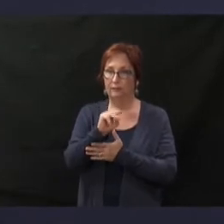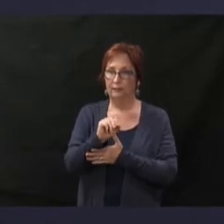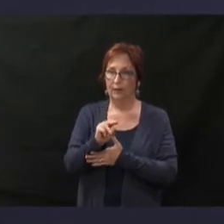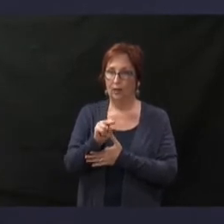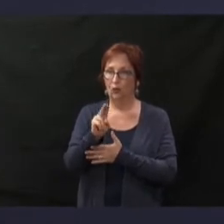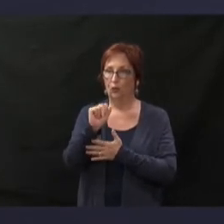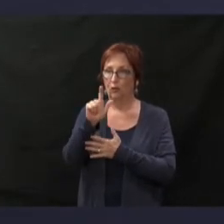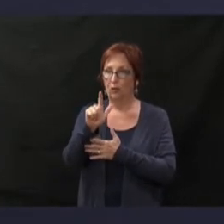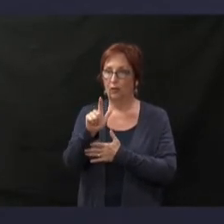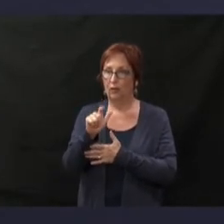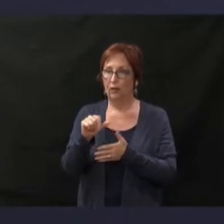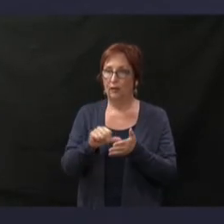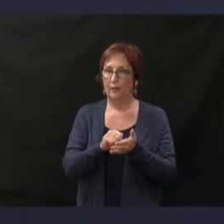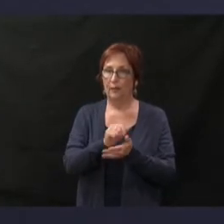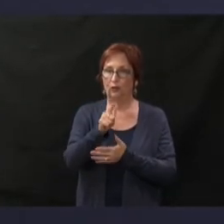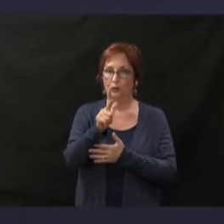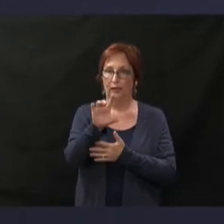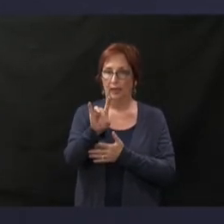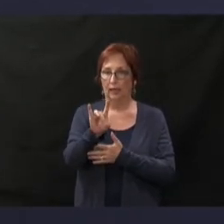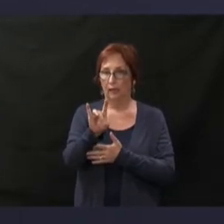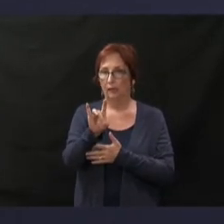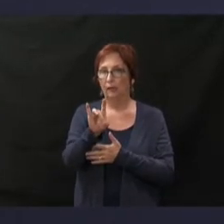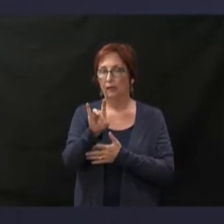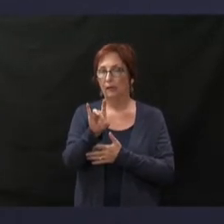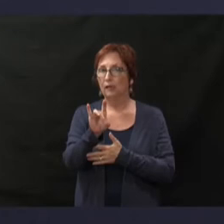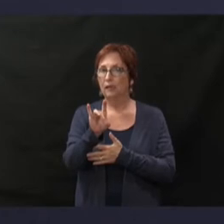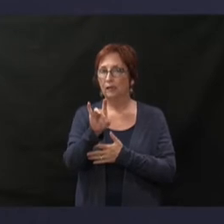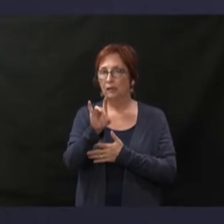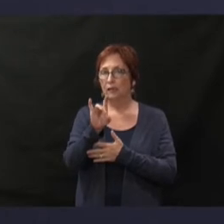it's on page 28.